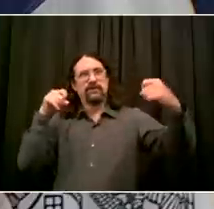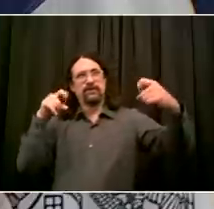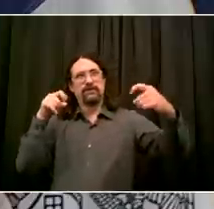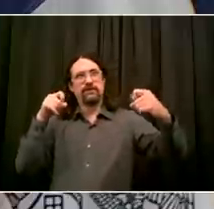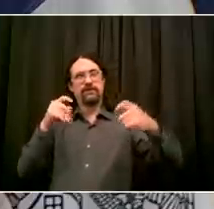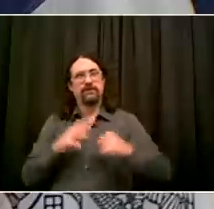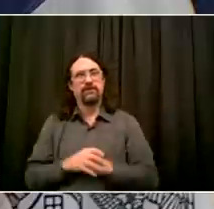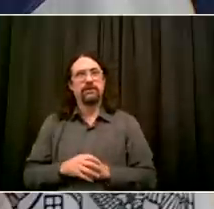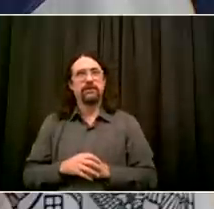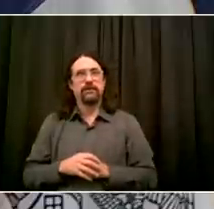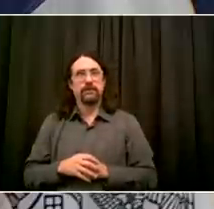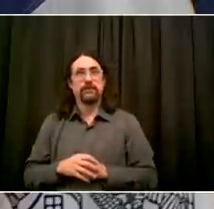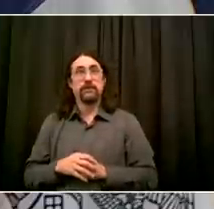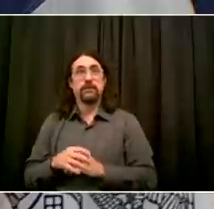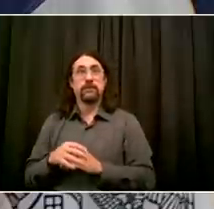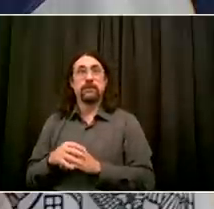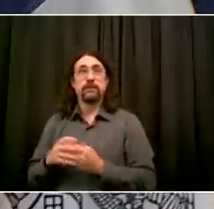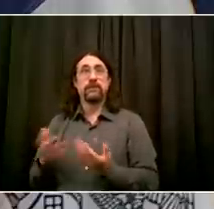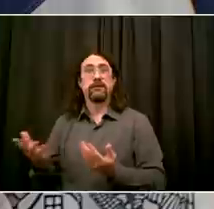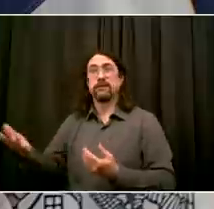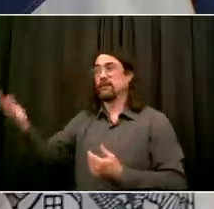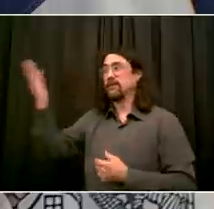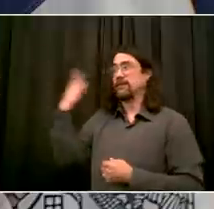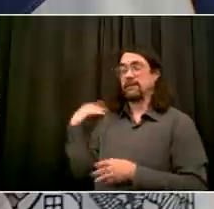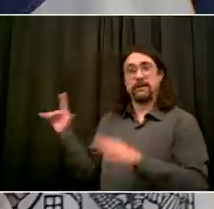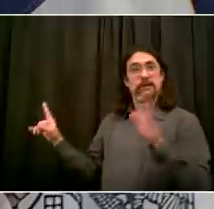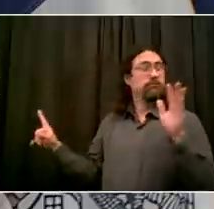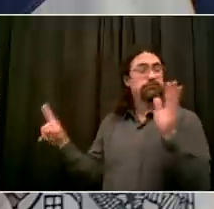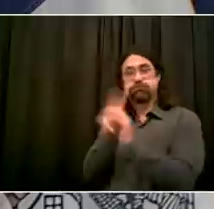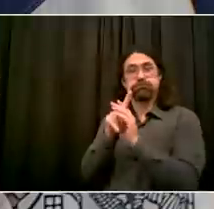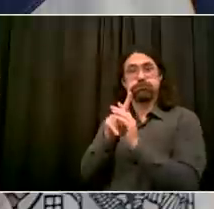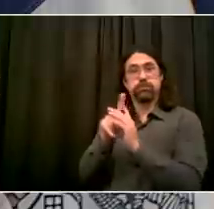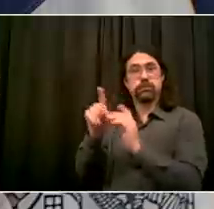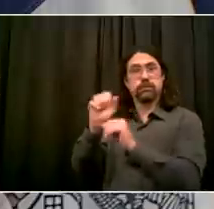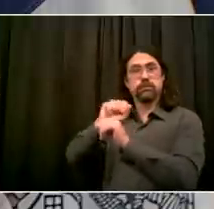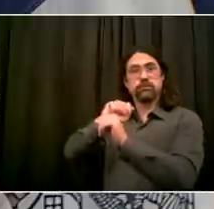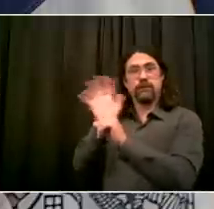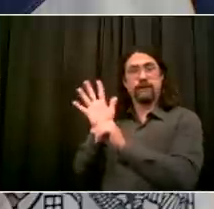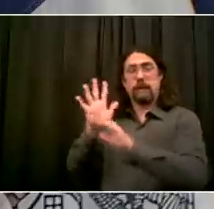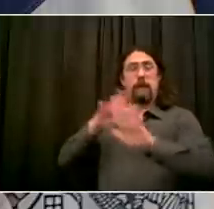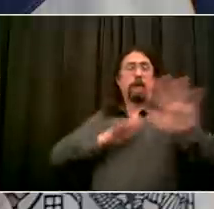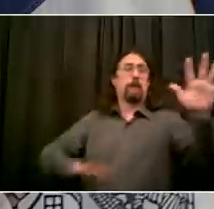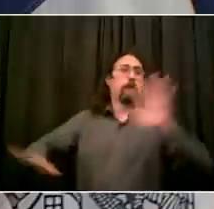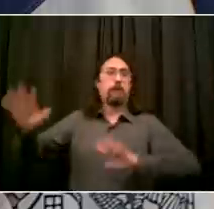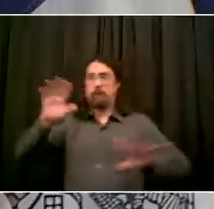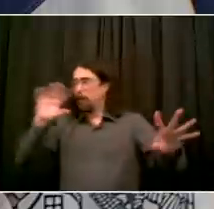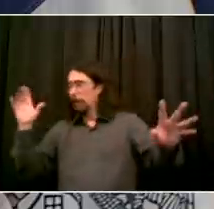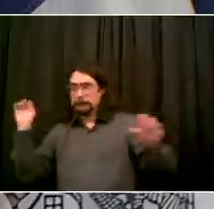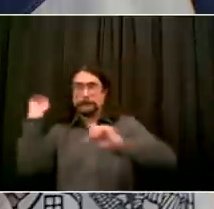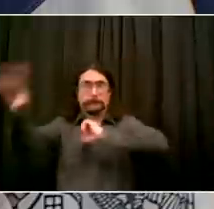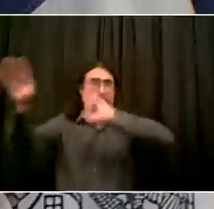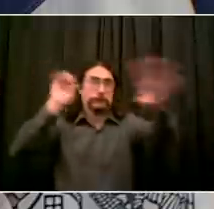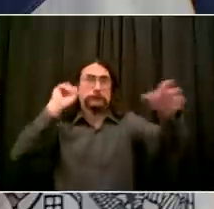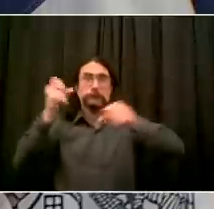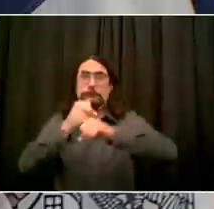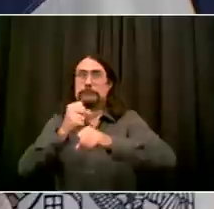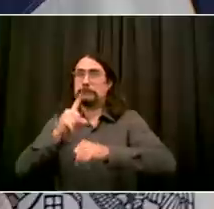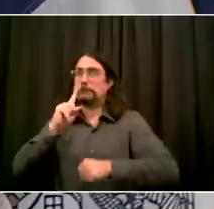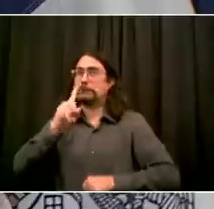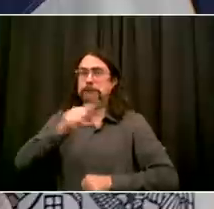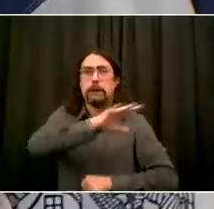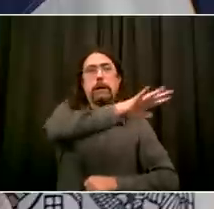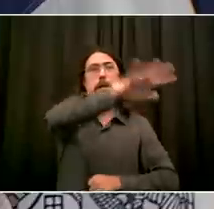at the DOE and all the partners in the private sector who helped make that possible. 350,000 iPads were distributed beginning in